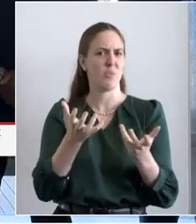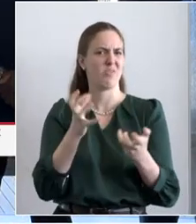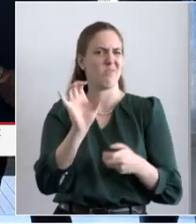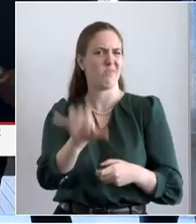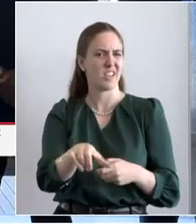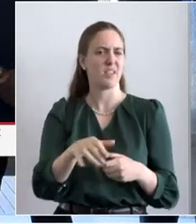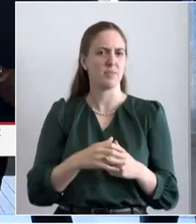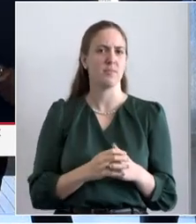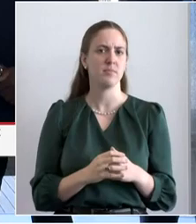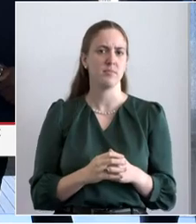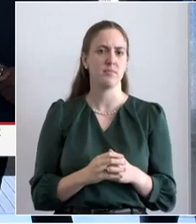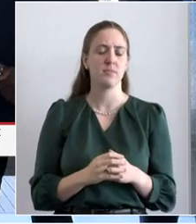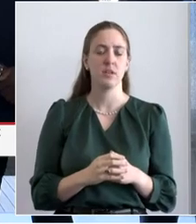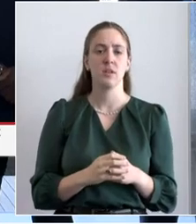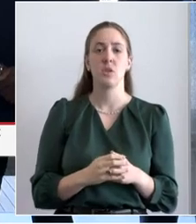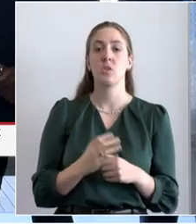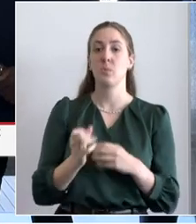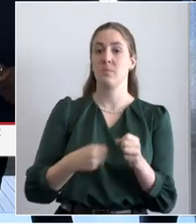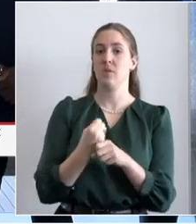so in